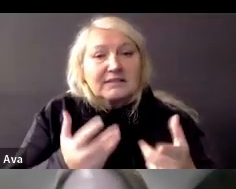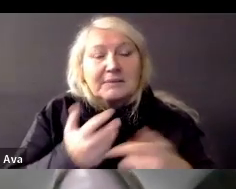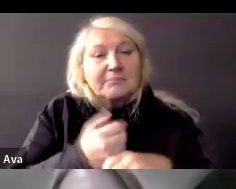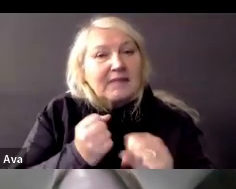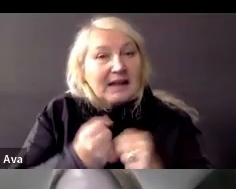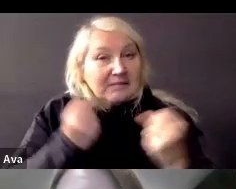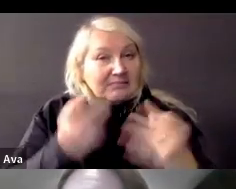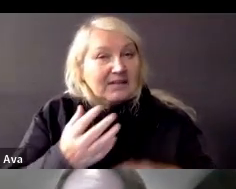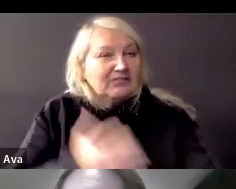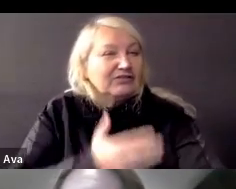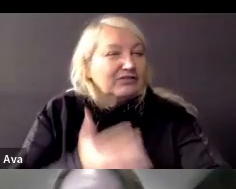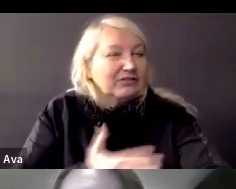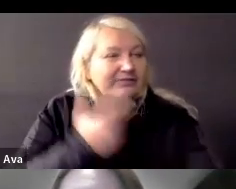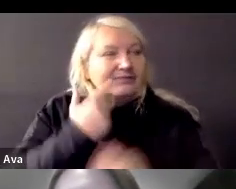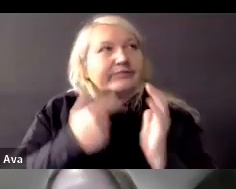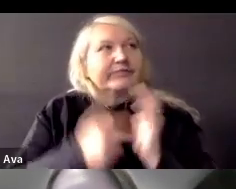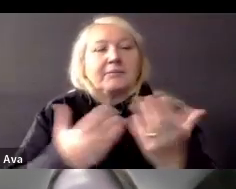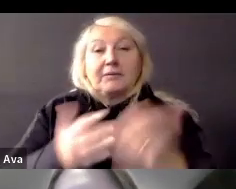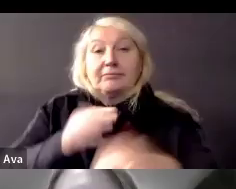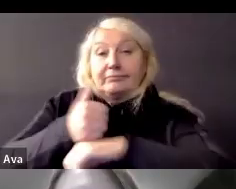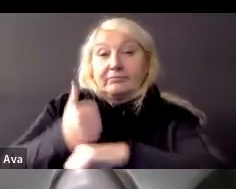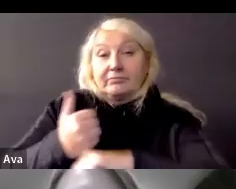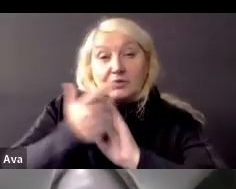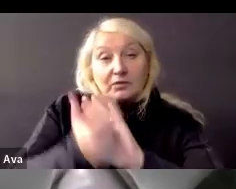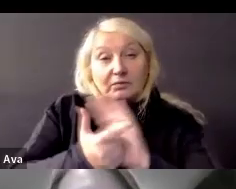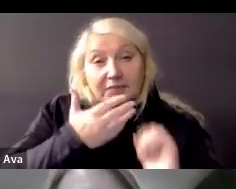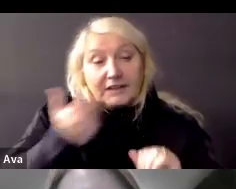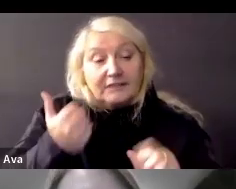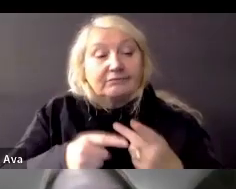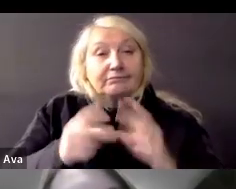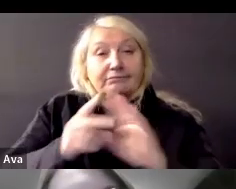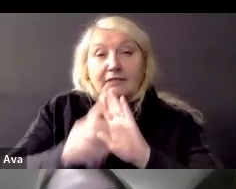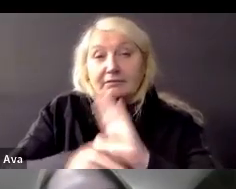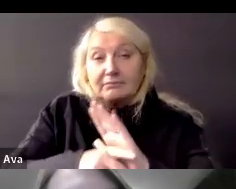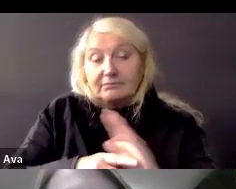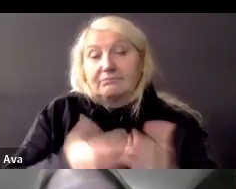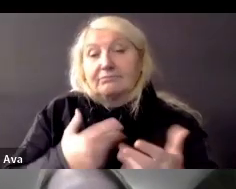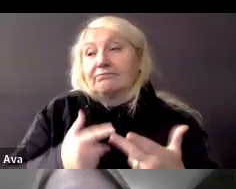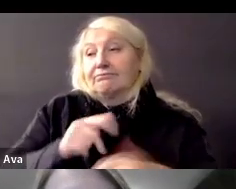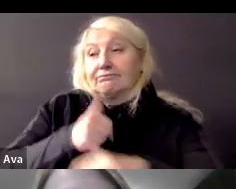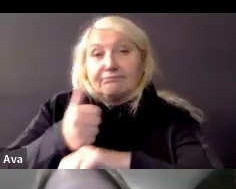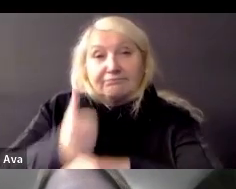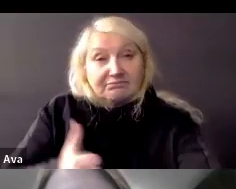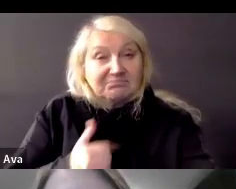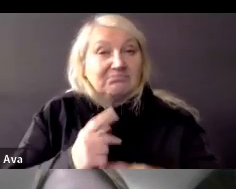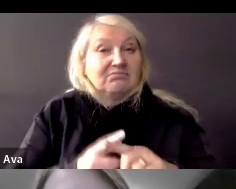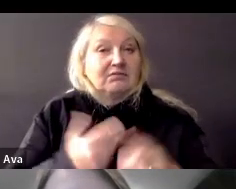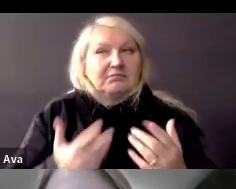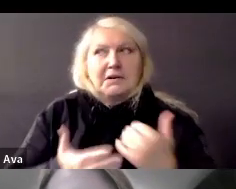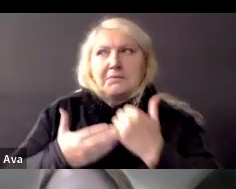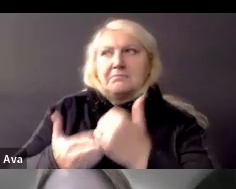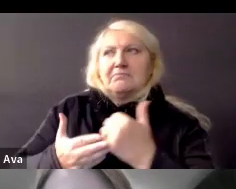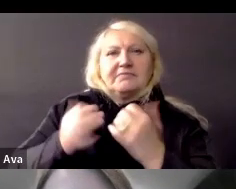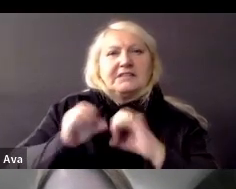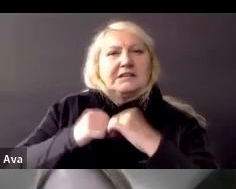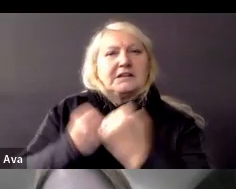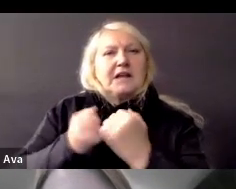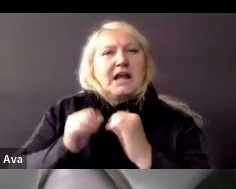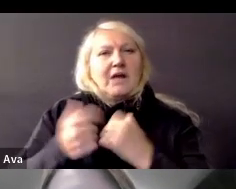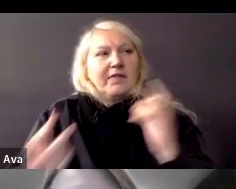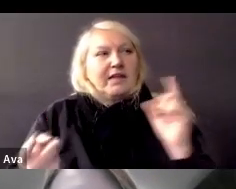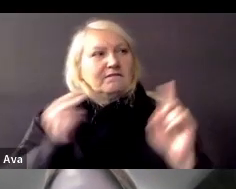changes, such as new laws, better policies, and shifts in how society views disability and human